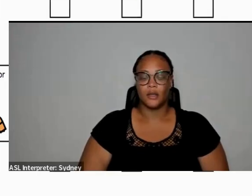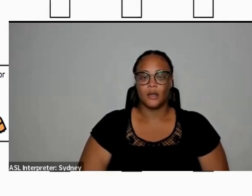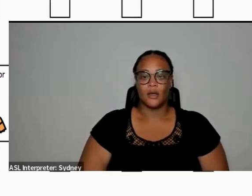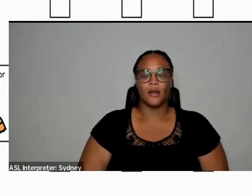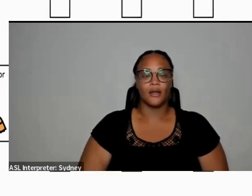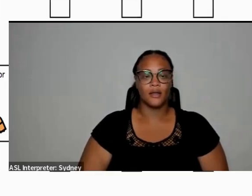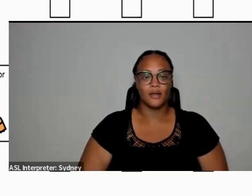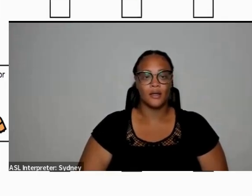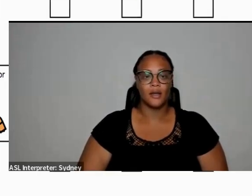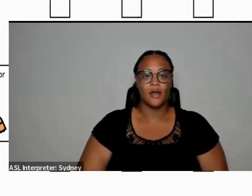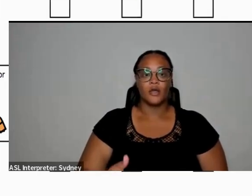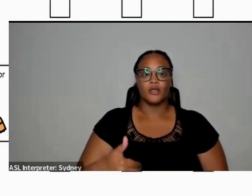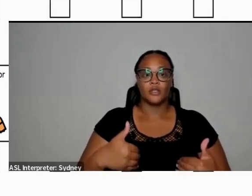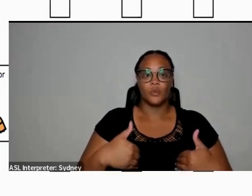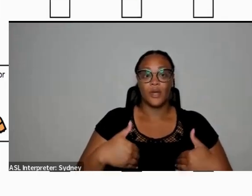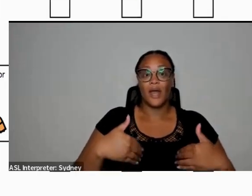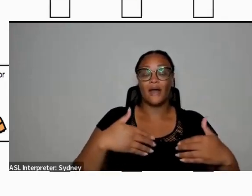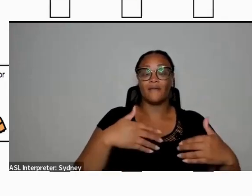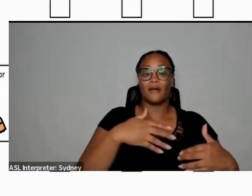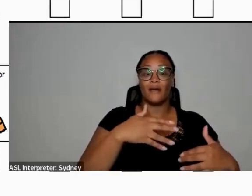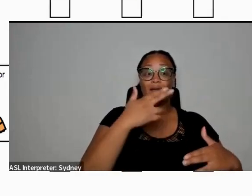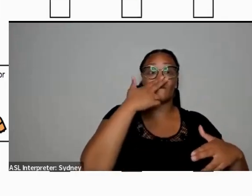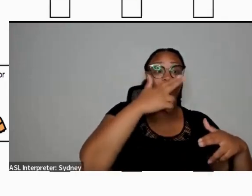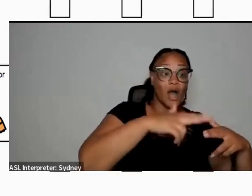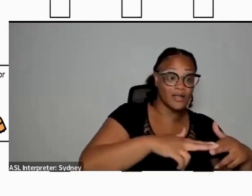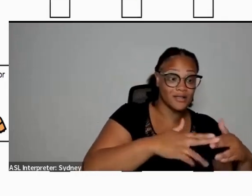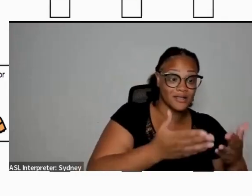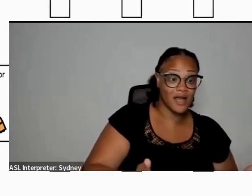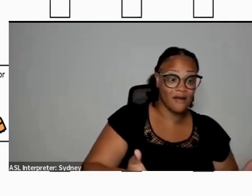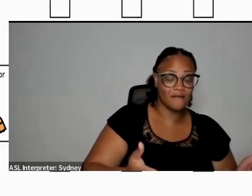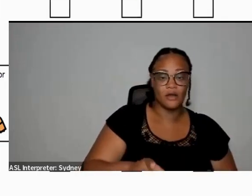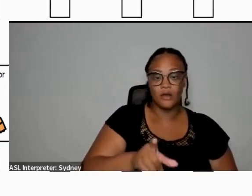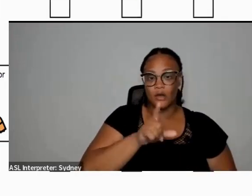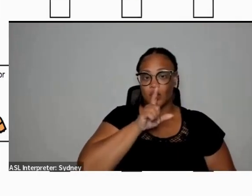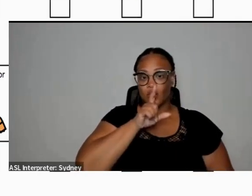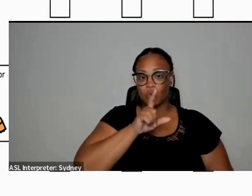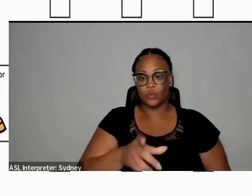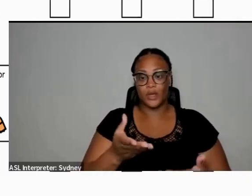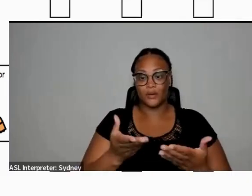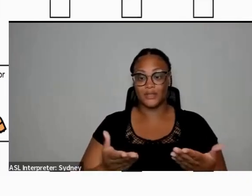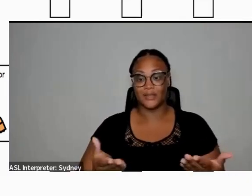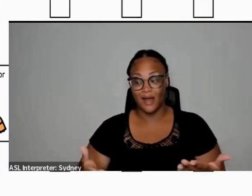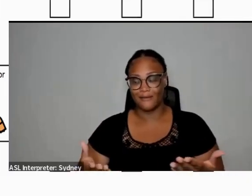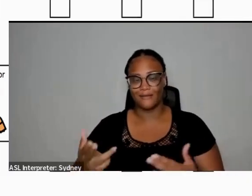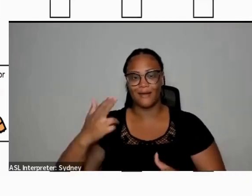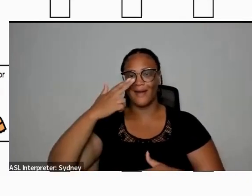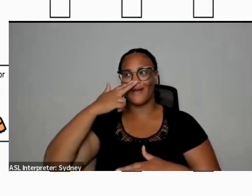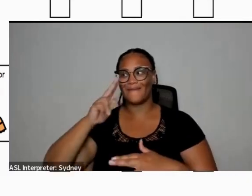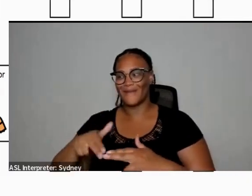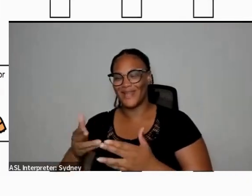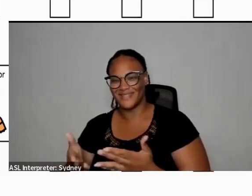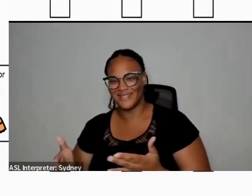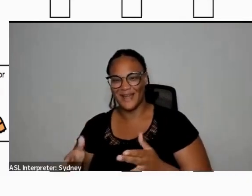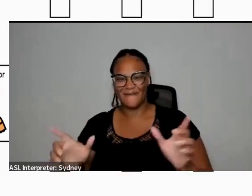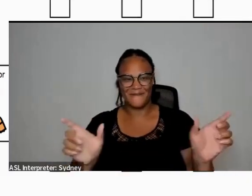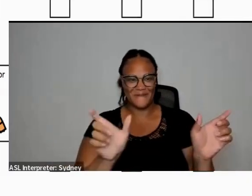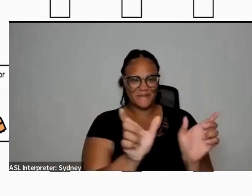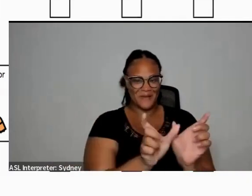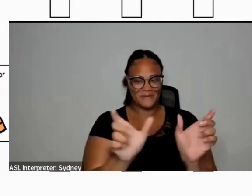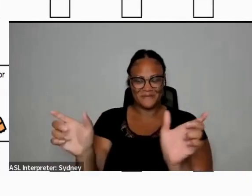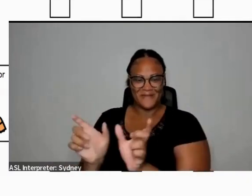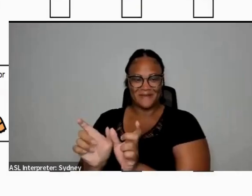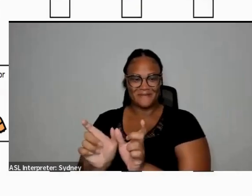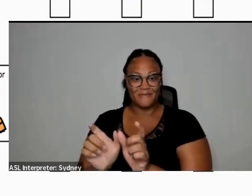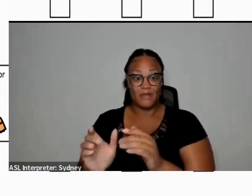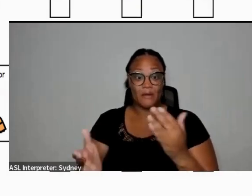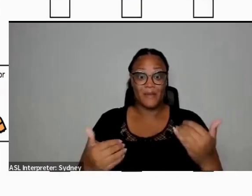So, maybe that what we're going to do is that they really like a particular TV show, and maybe they like